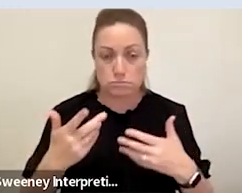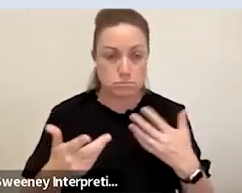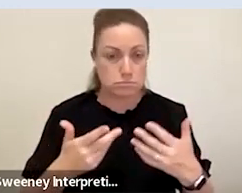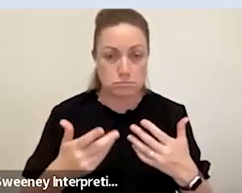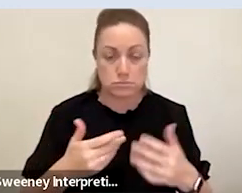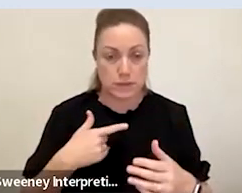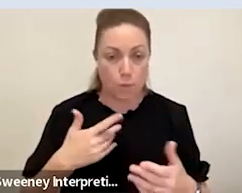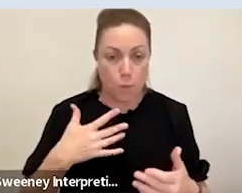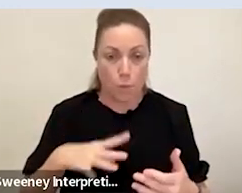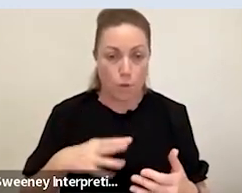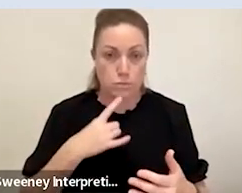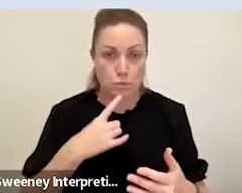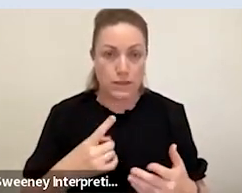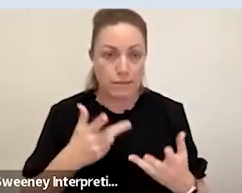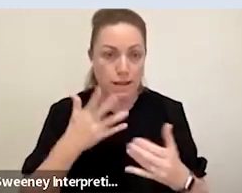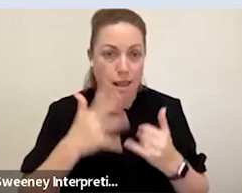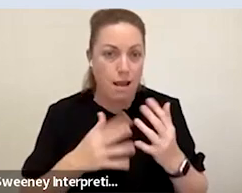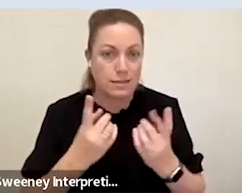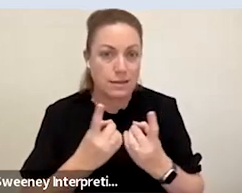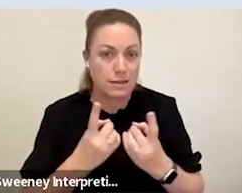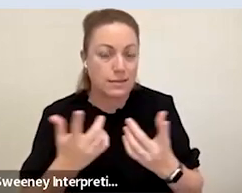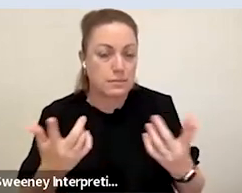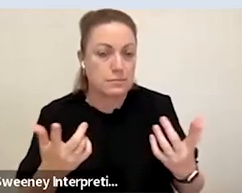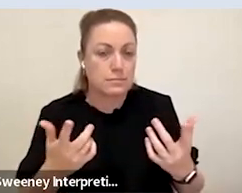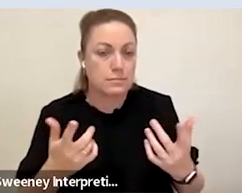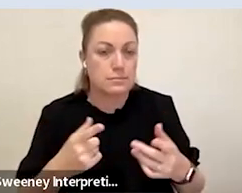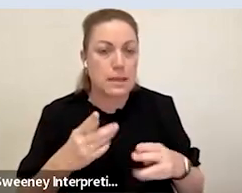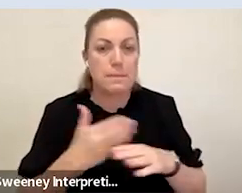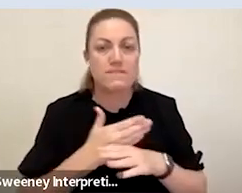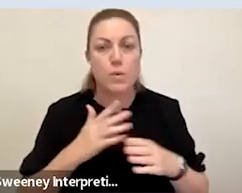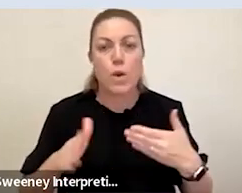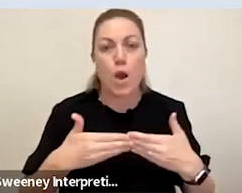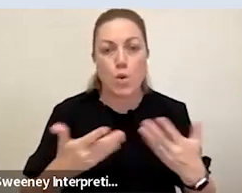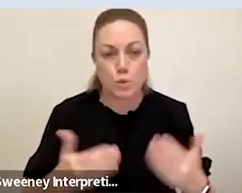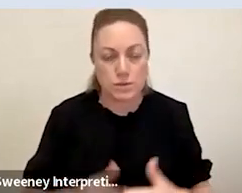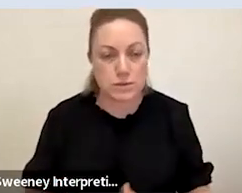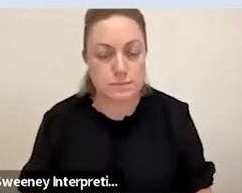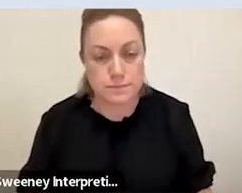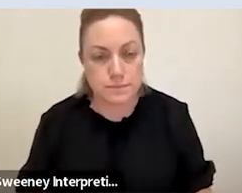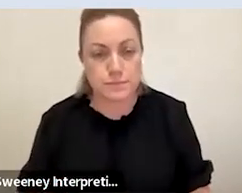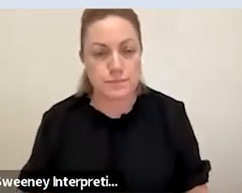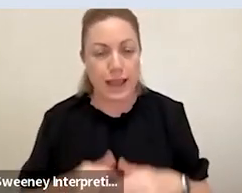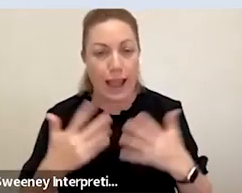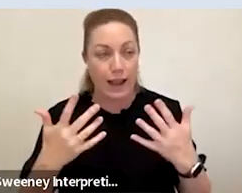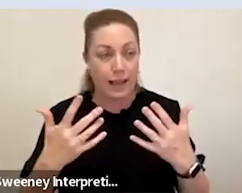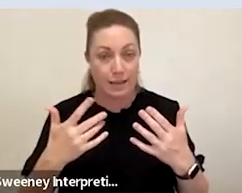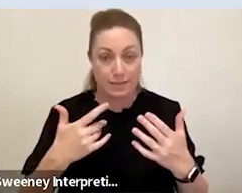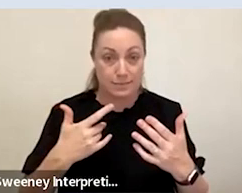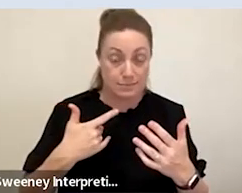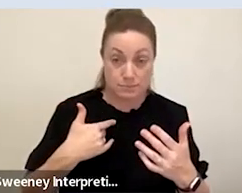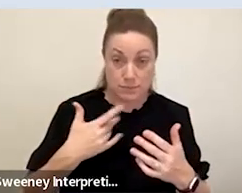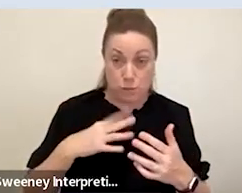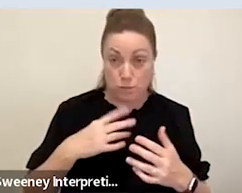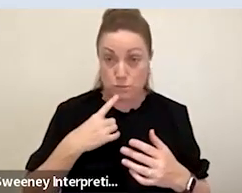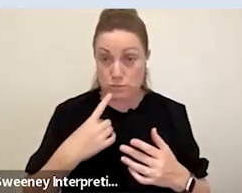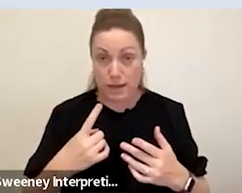have a final kind of word, a contribution that is top of mind for you as part of the panel, and then I'll need to